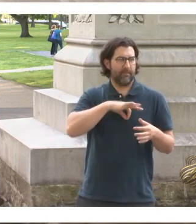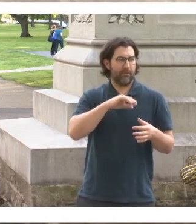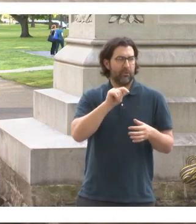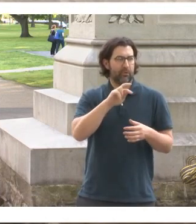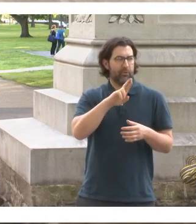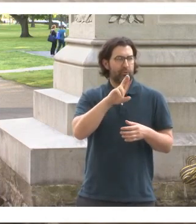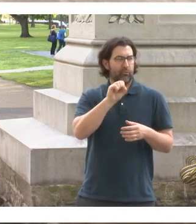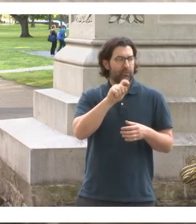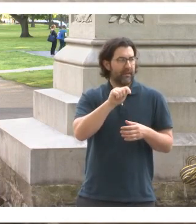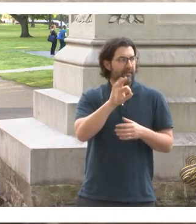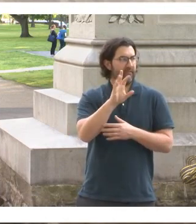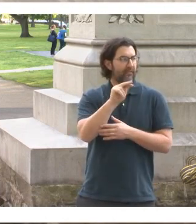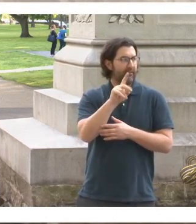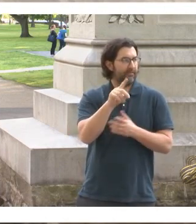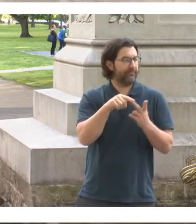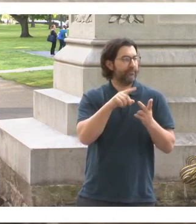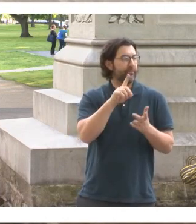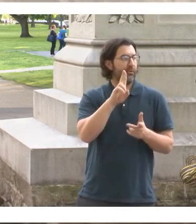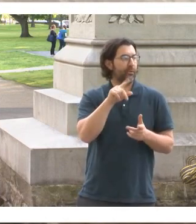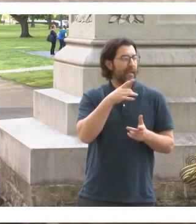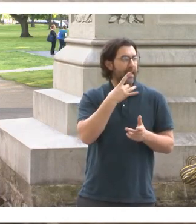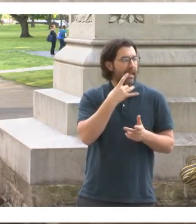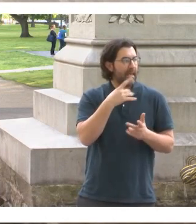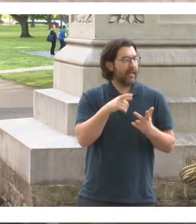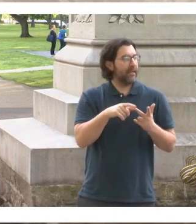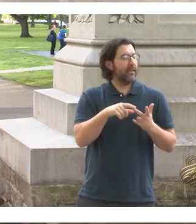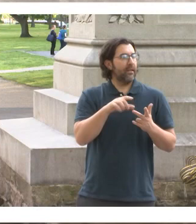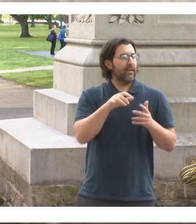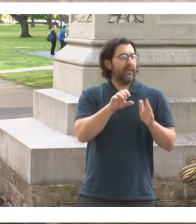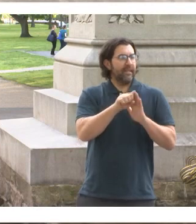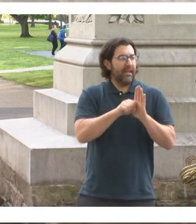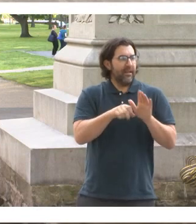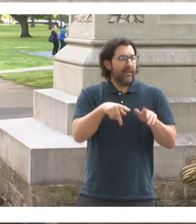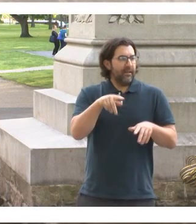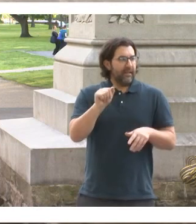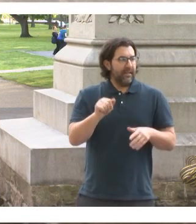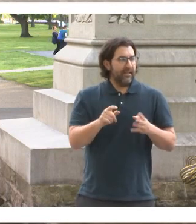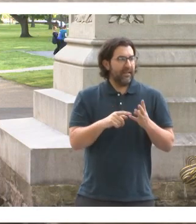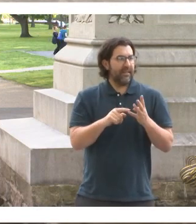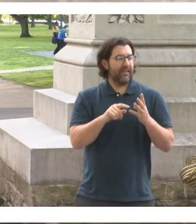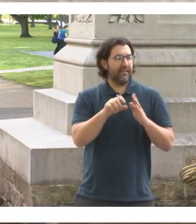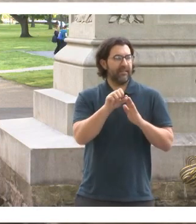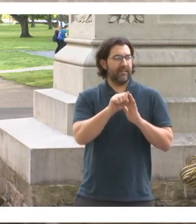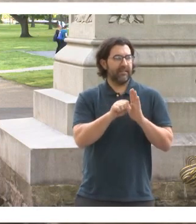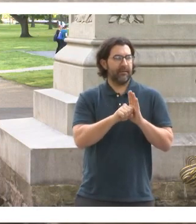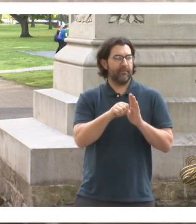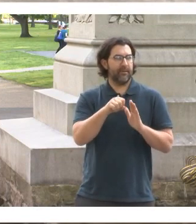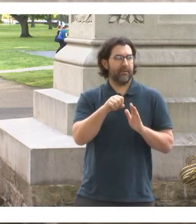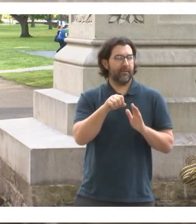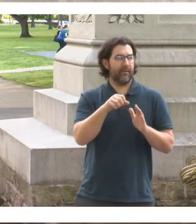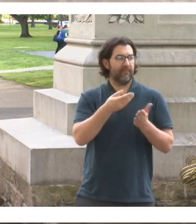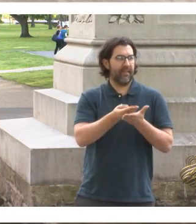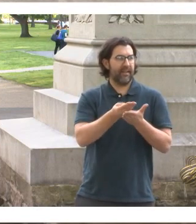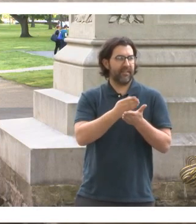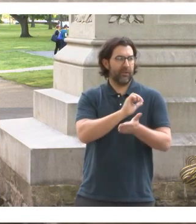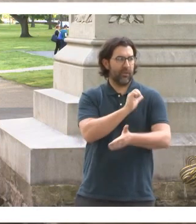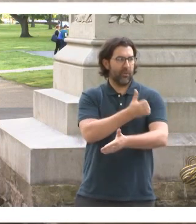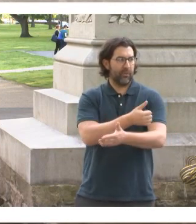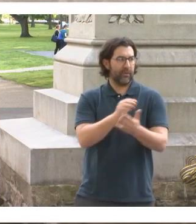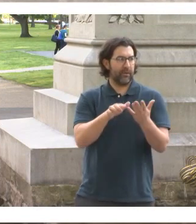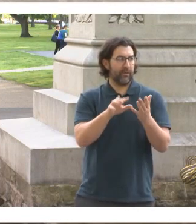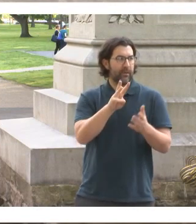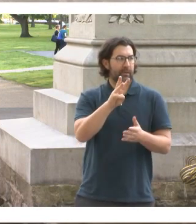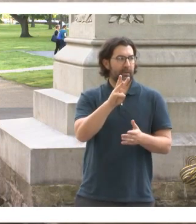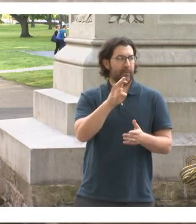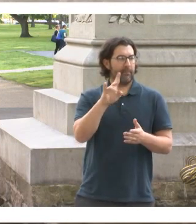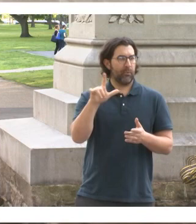Trust Fund, Duquesne Light Company, the Commonwealth of Pennsylvania, the Commonwealth Financing Authority, the Buell